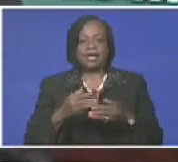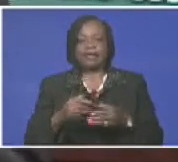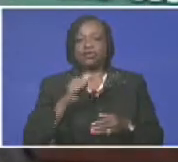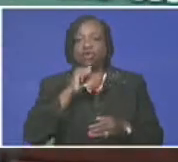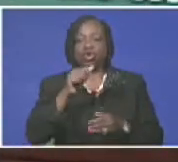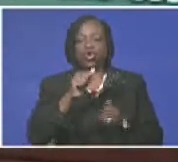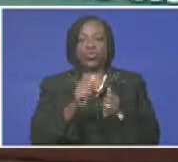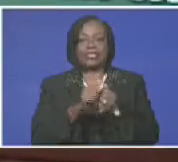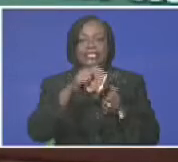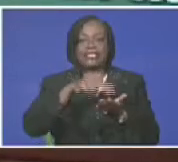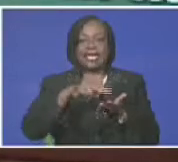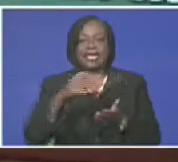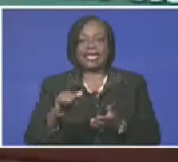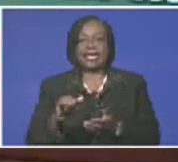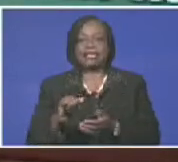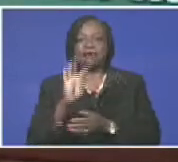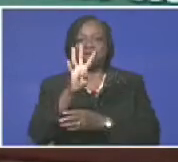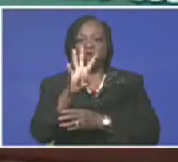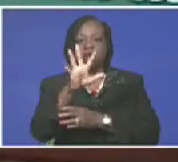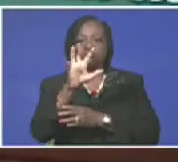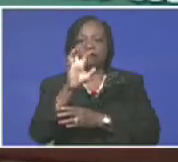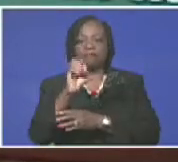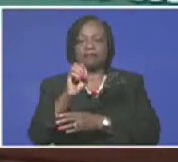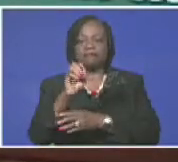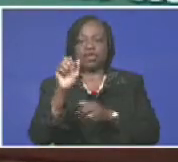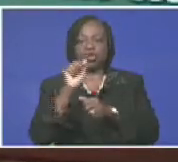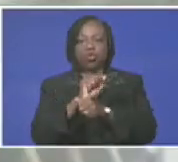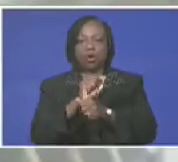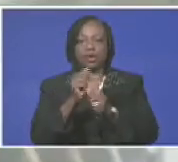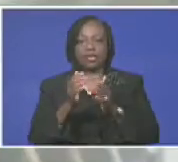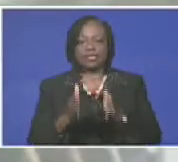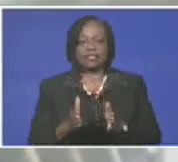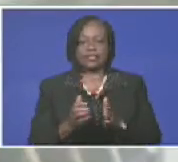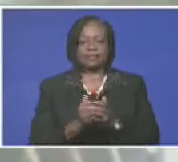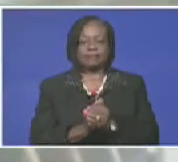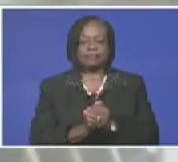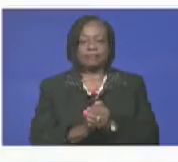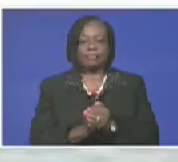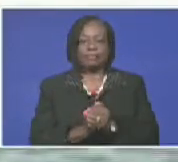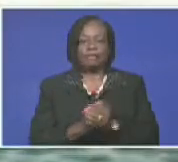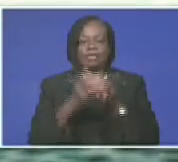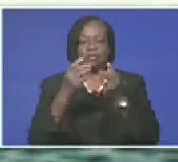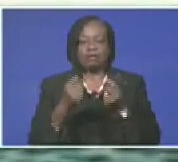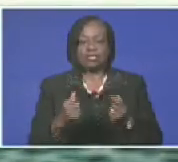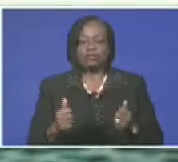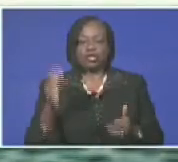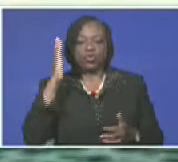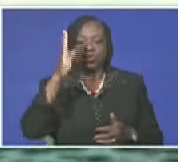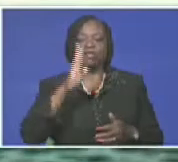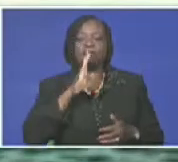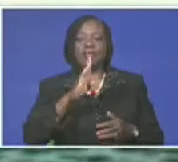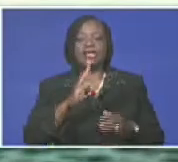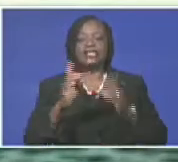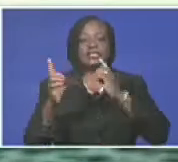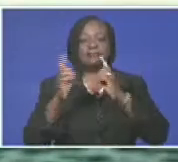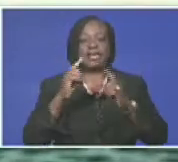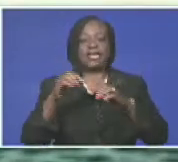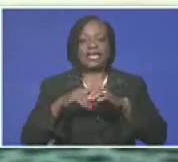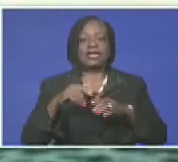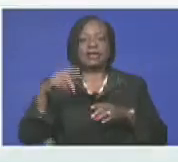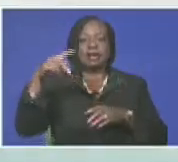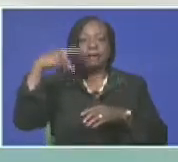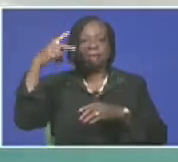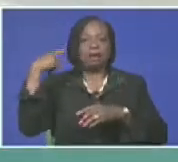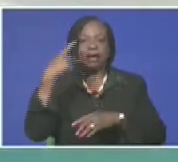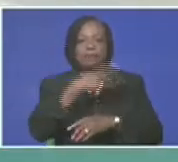its 450 employees. Now, the resolution will be debated in Parliament this Thursday. The